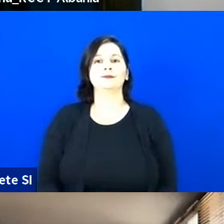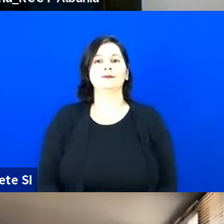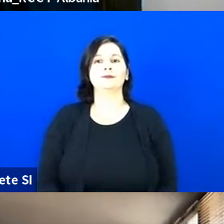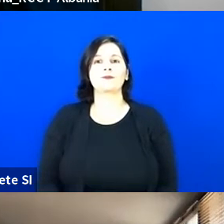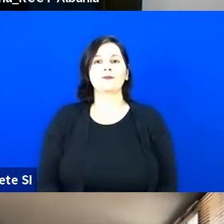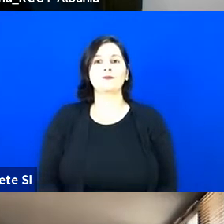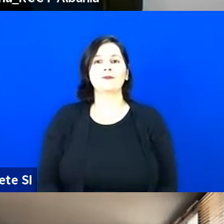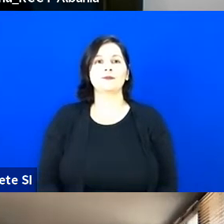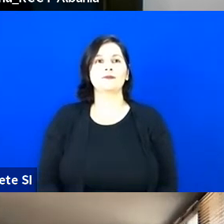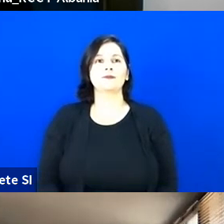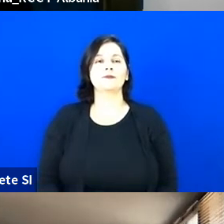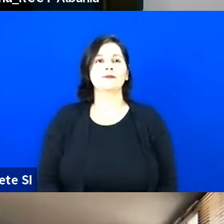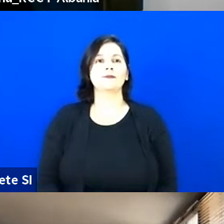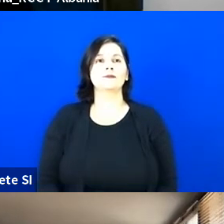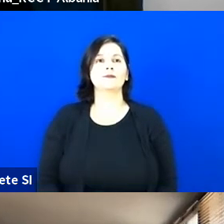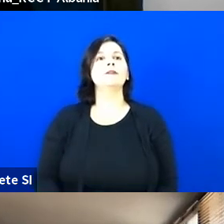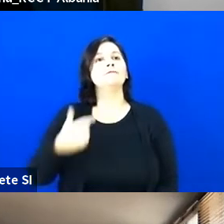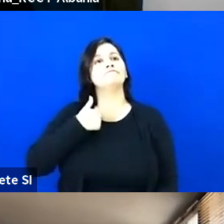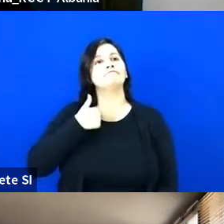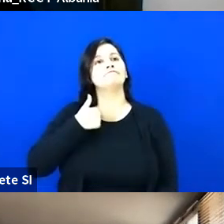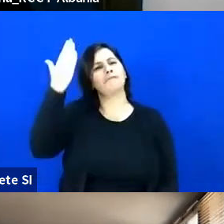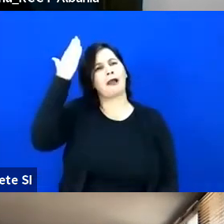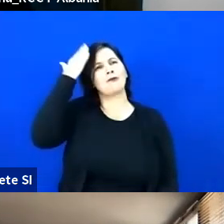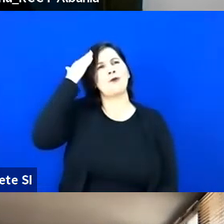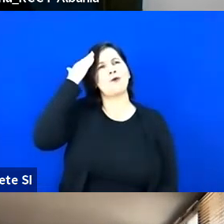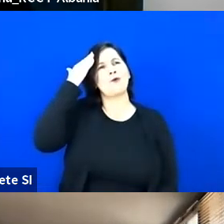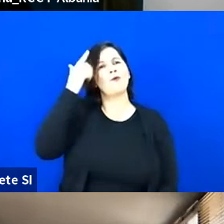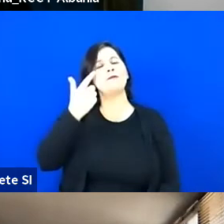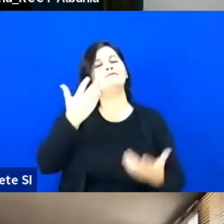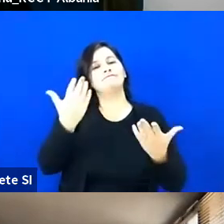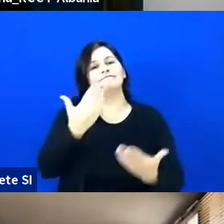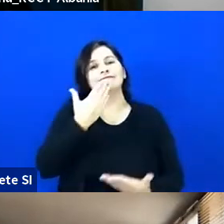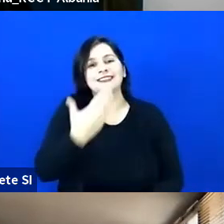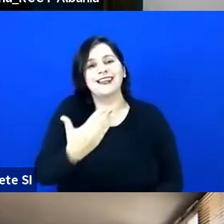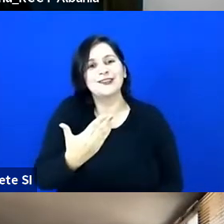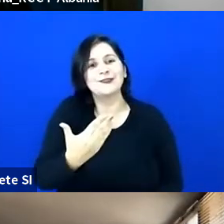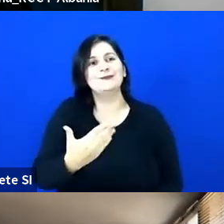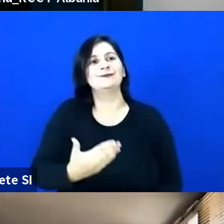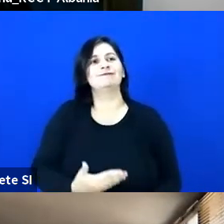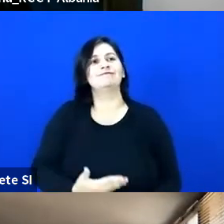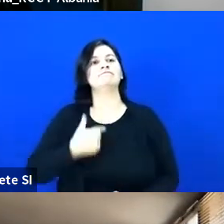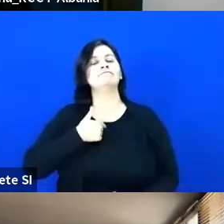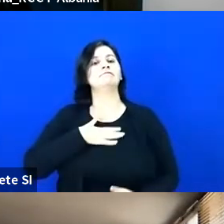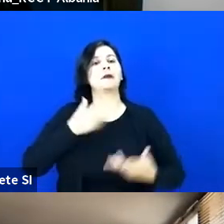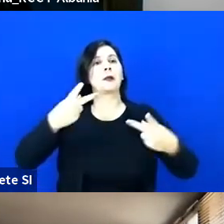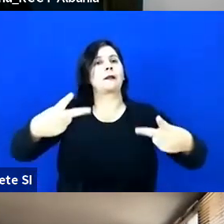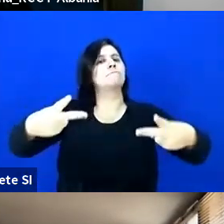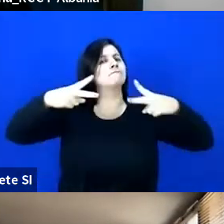Shannon. In fact, I'll pick up from where Monica left off. And I also want to refer, if you will allow me,